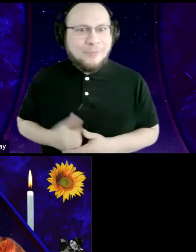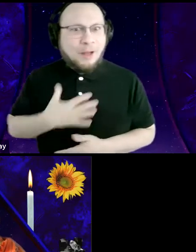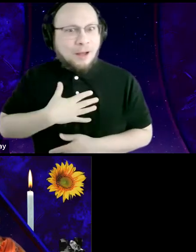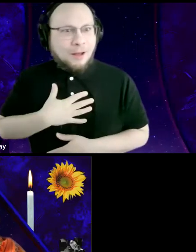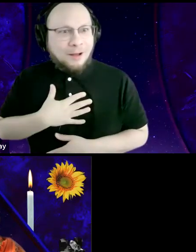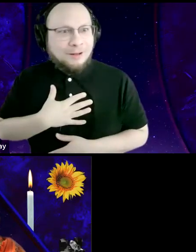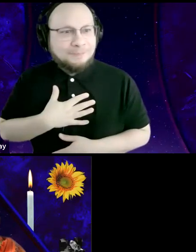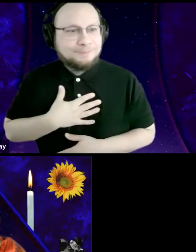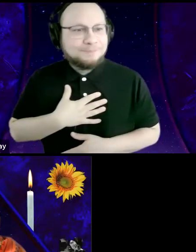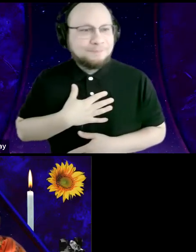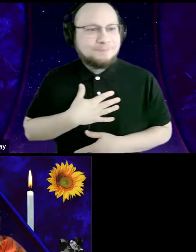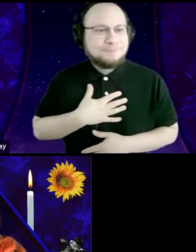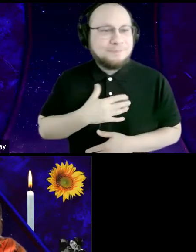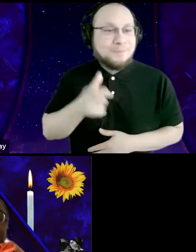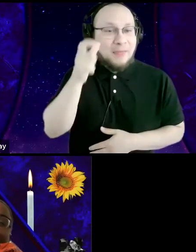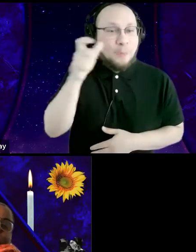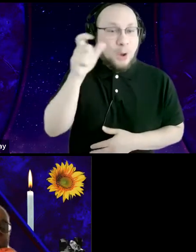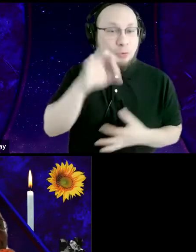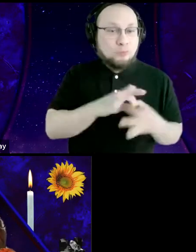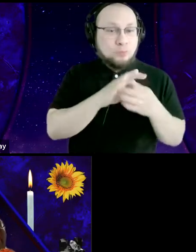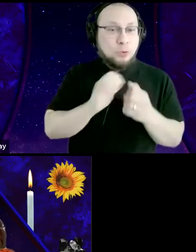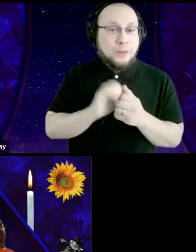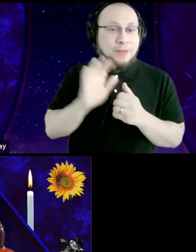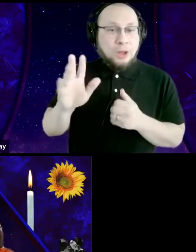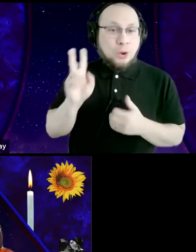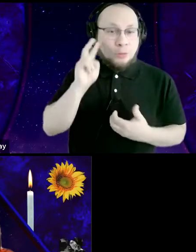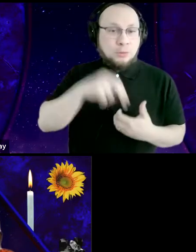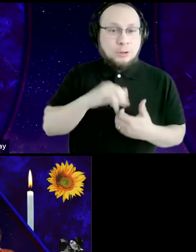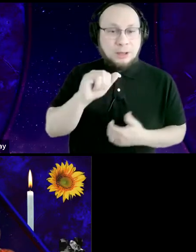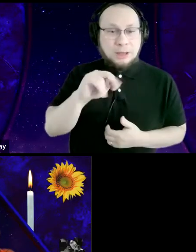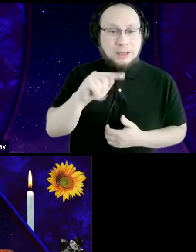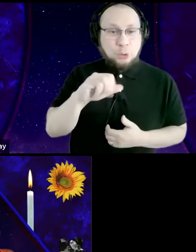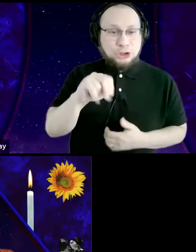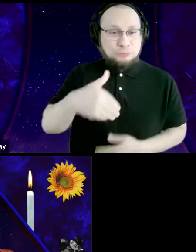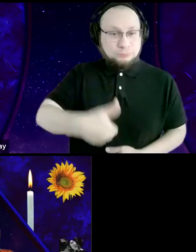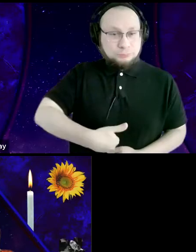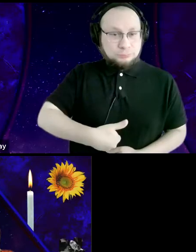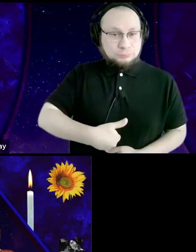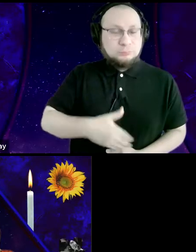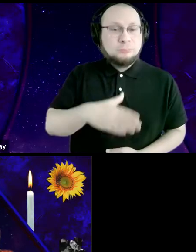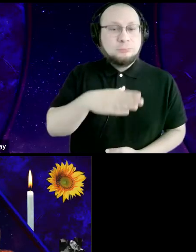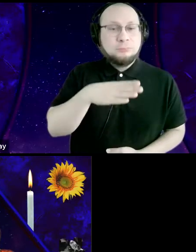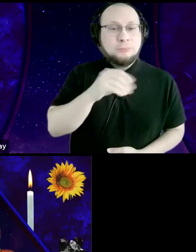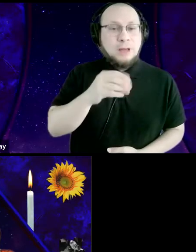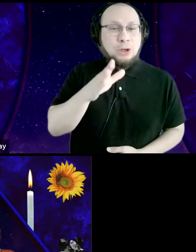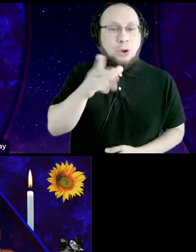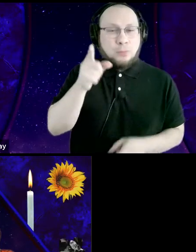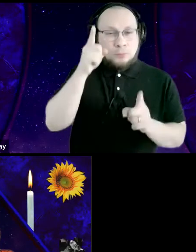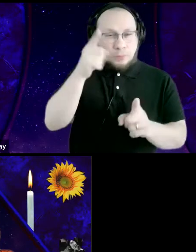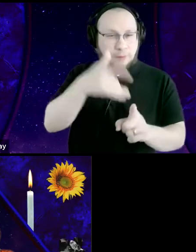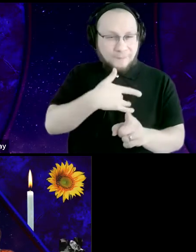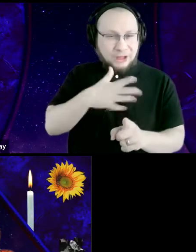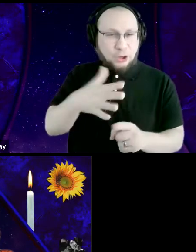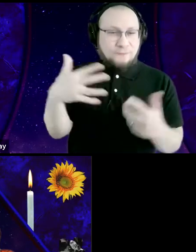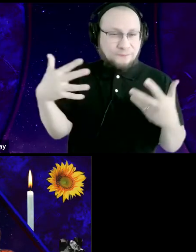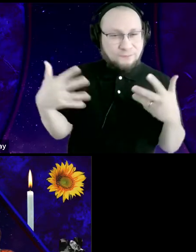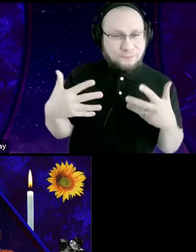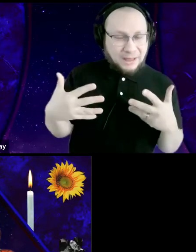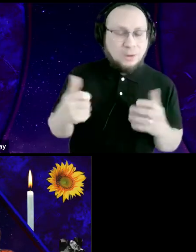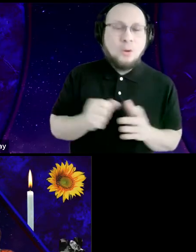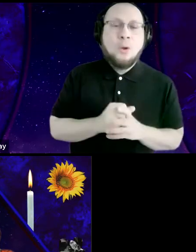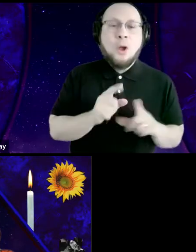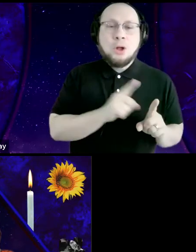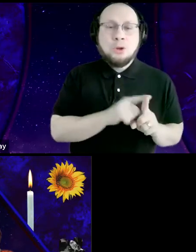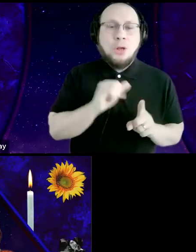The moon is about your intuition and your instincts. It's also about your fears. And, you know, it's the moment